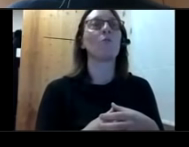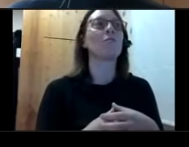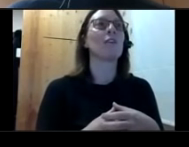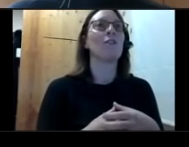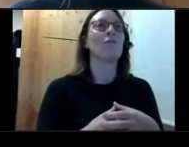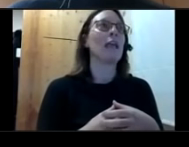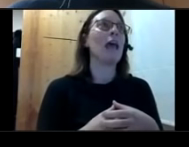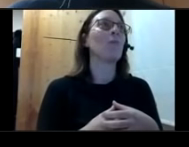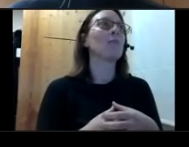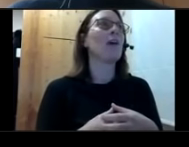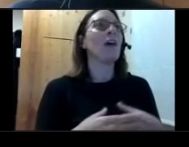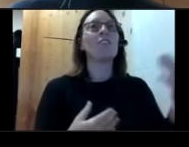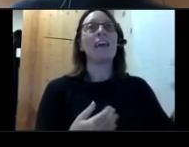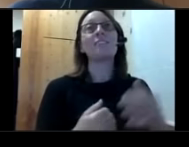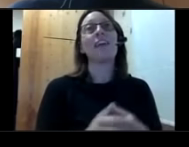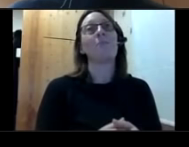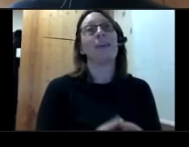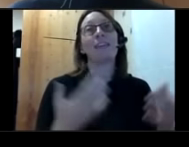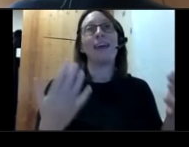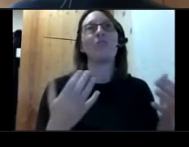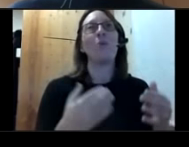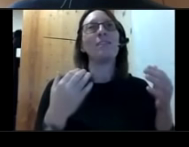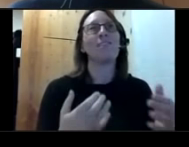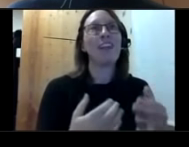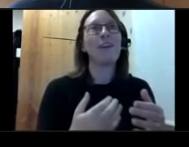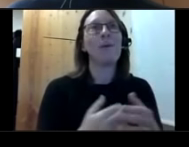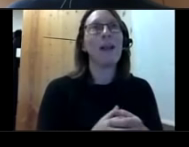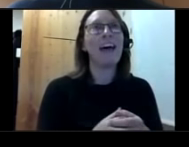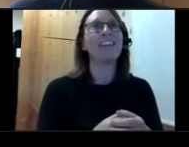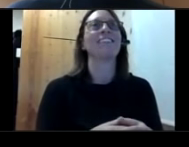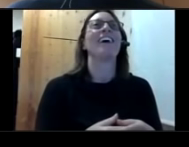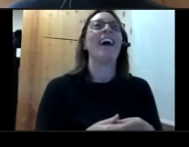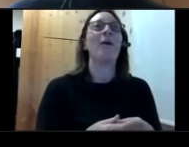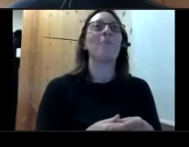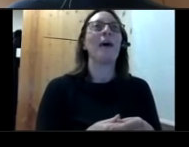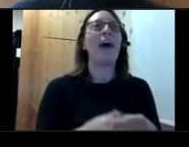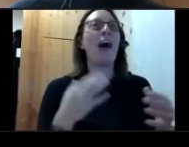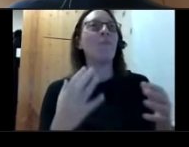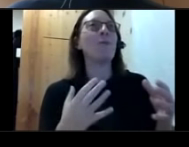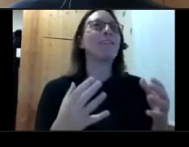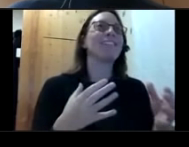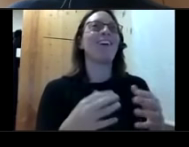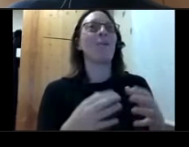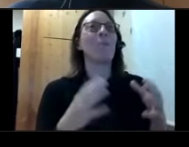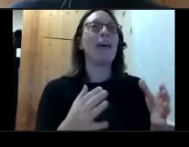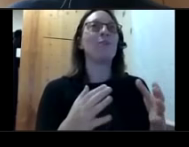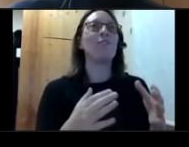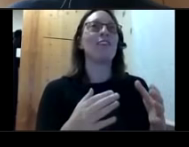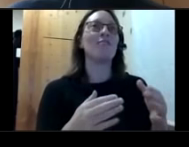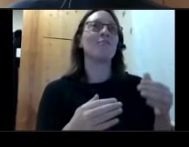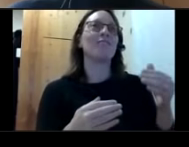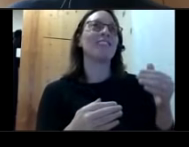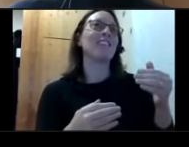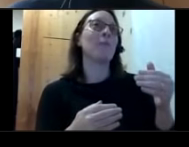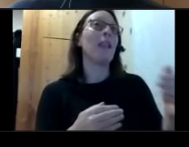and forwards really helps. So the next step is, as always, develop a plan. I'm a bit on a plan point of